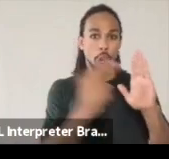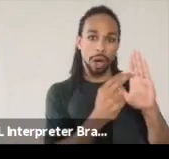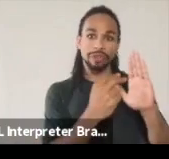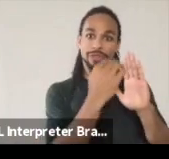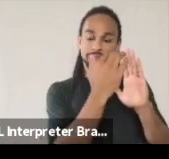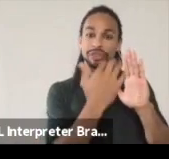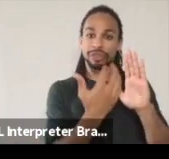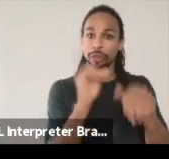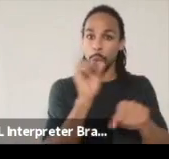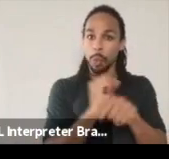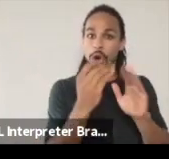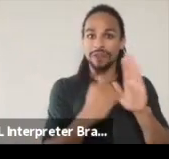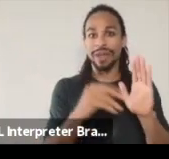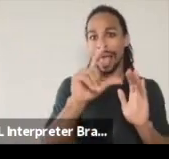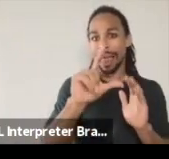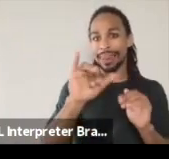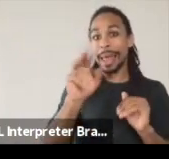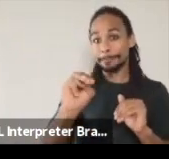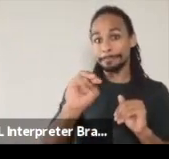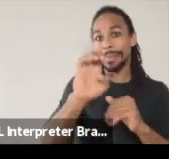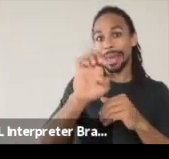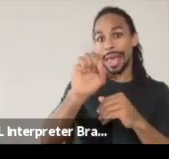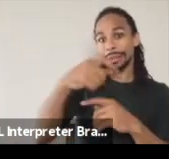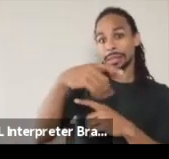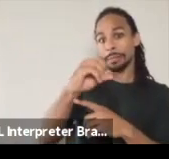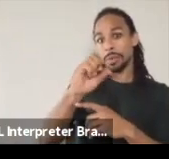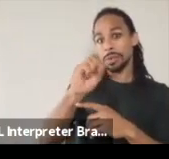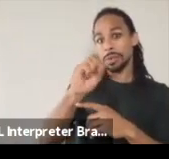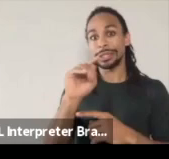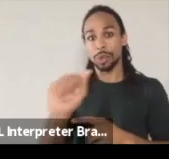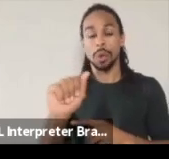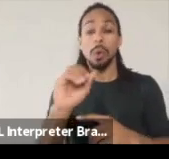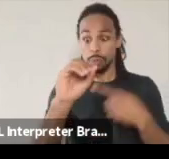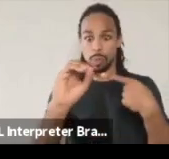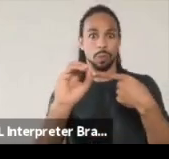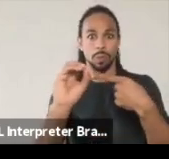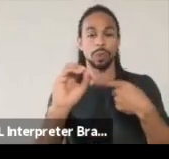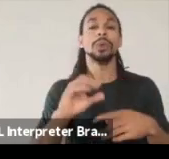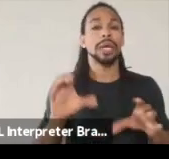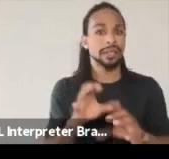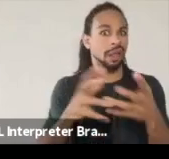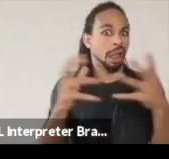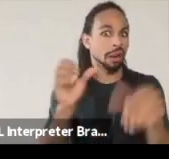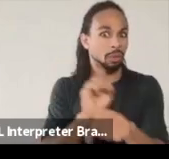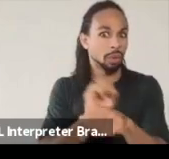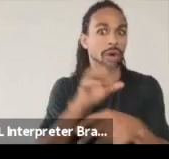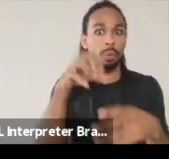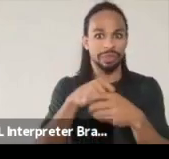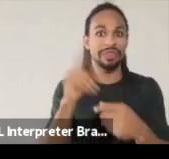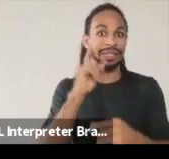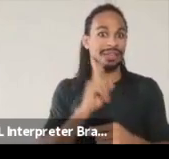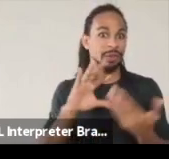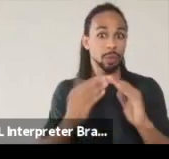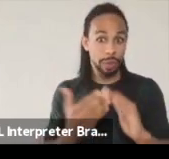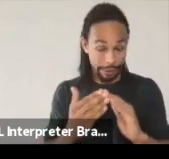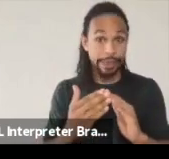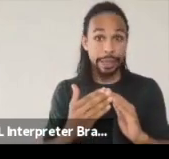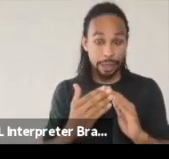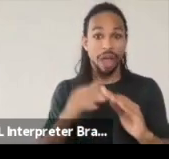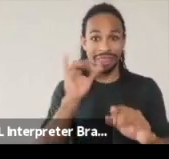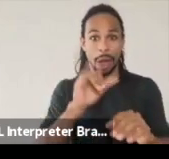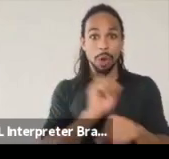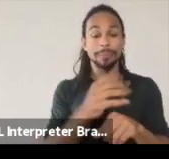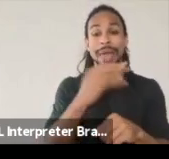Liam Esposito, who does a lot of work on this issue, particularly in the deaf community, and then Talila